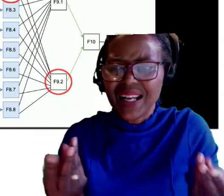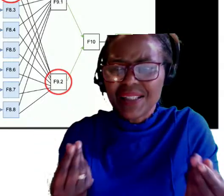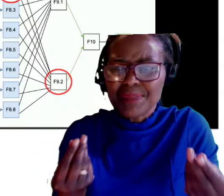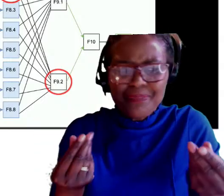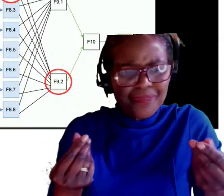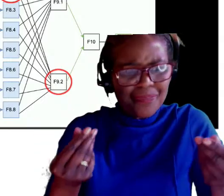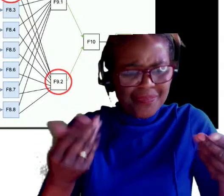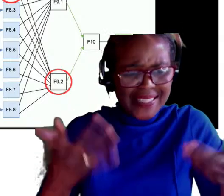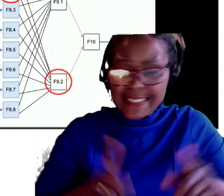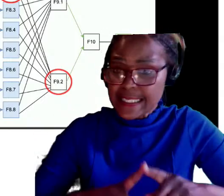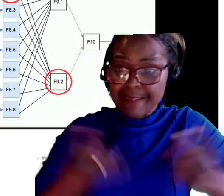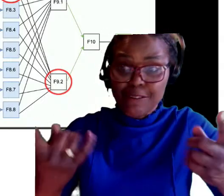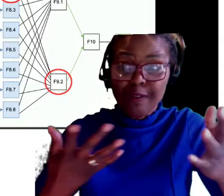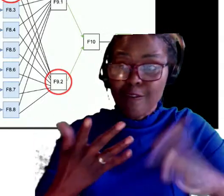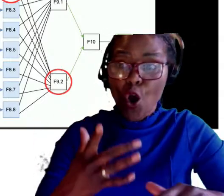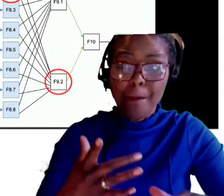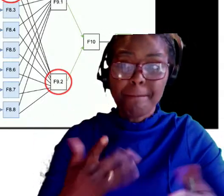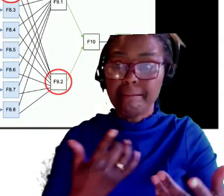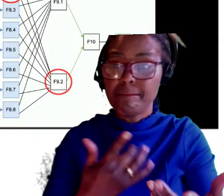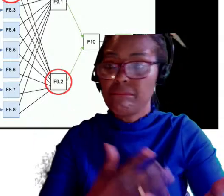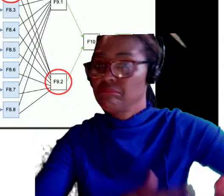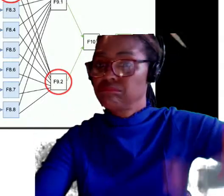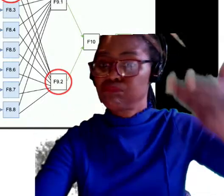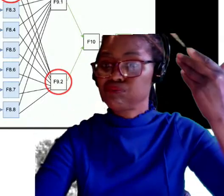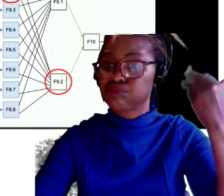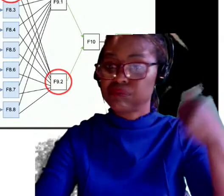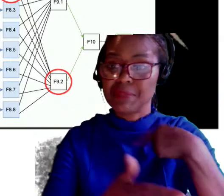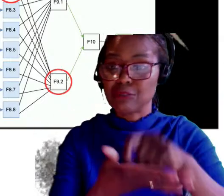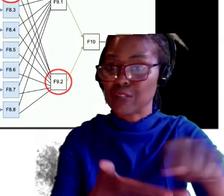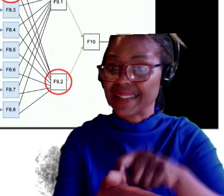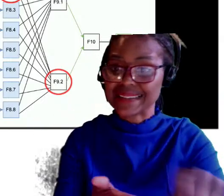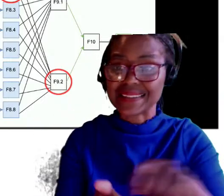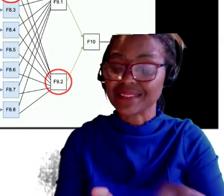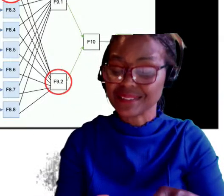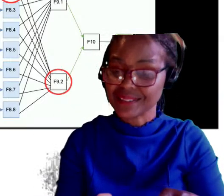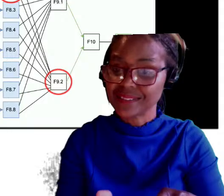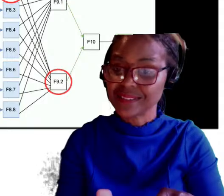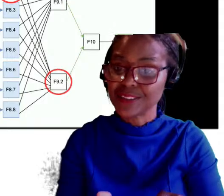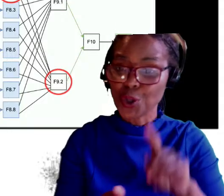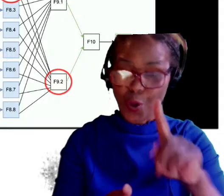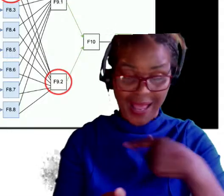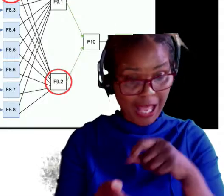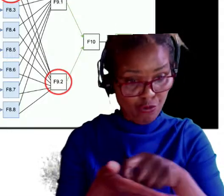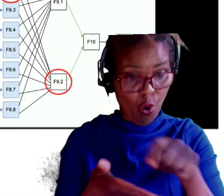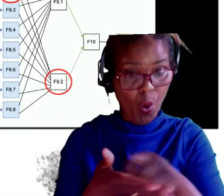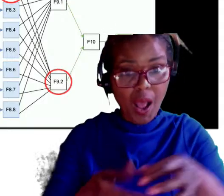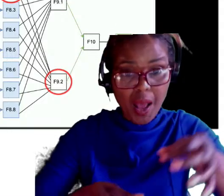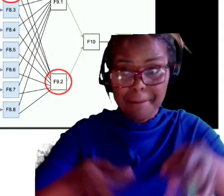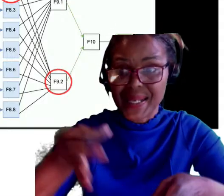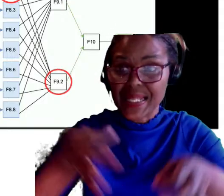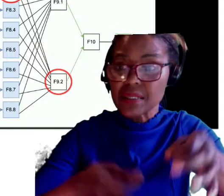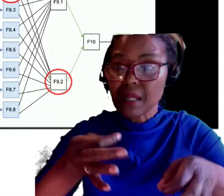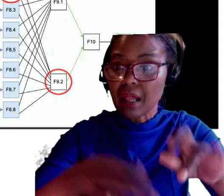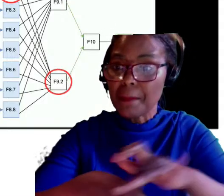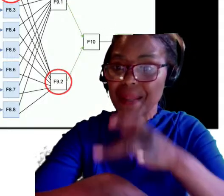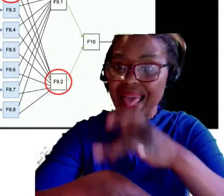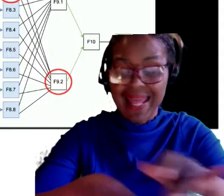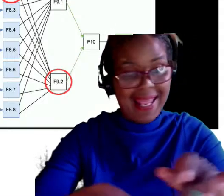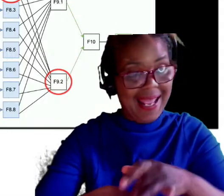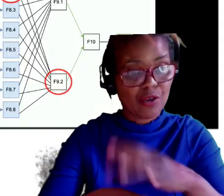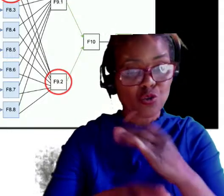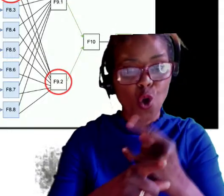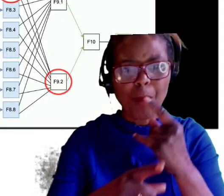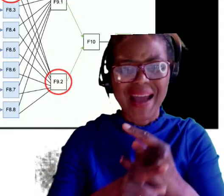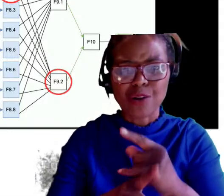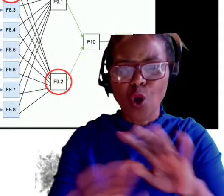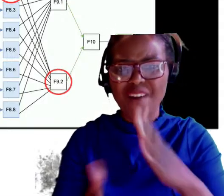have written otherwise. And the crucial outcome was that I wrote a political play that dealt not in the facts you knew, but in